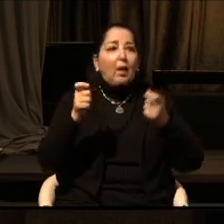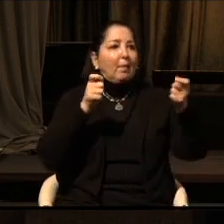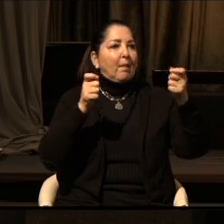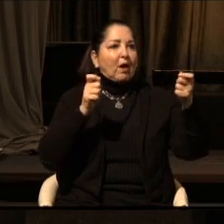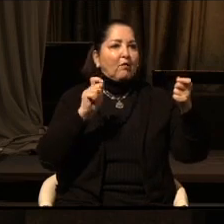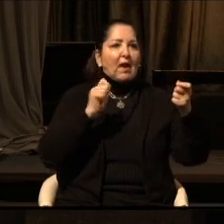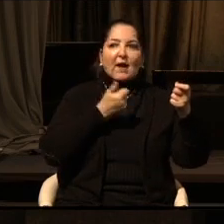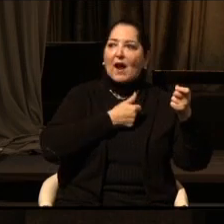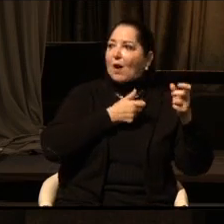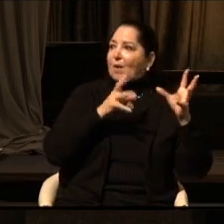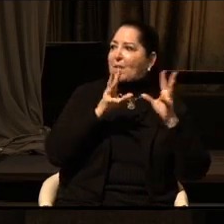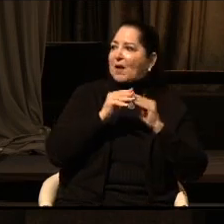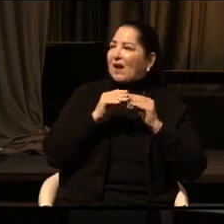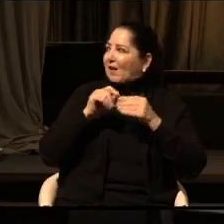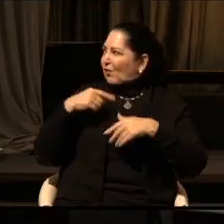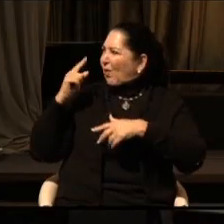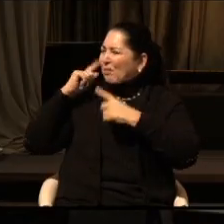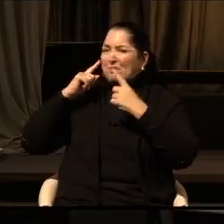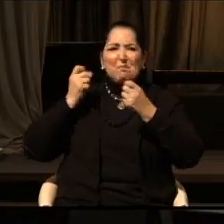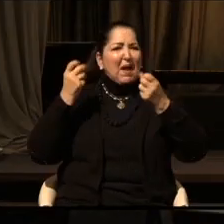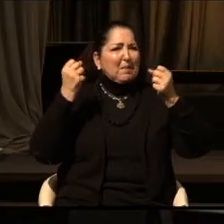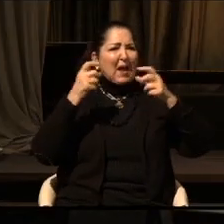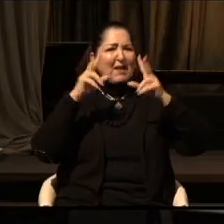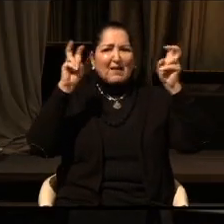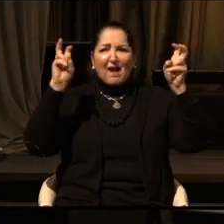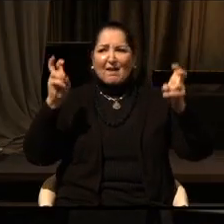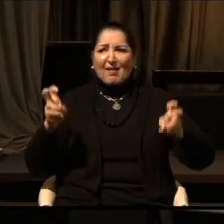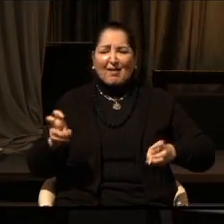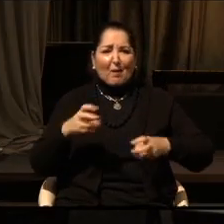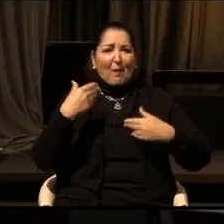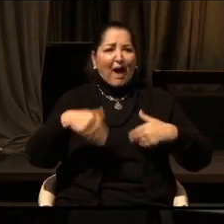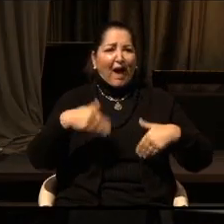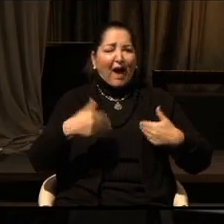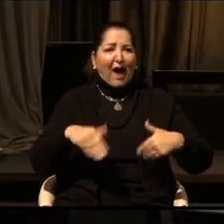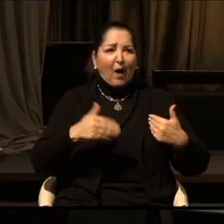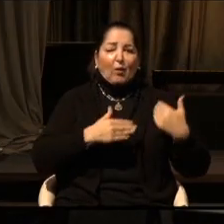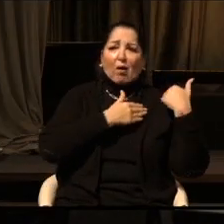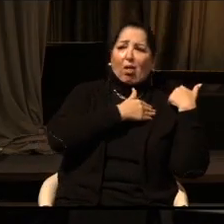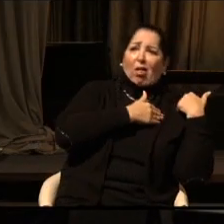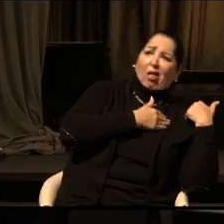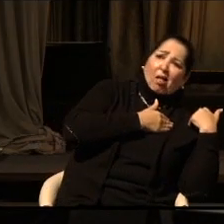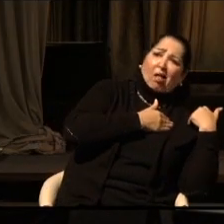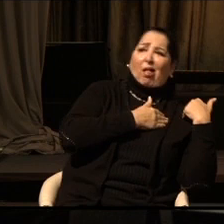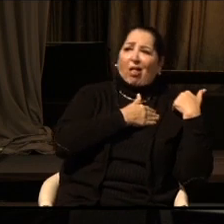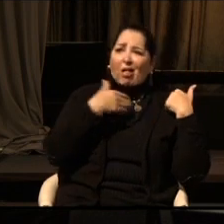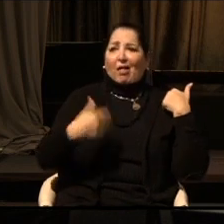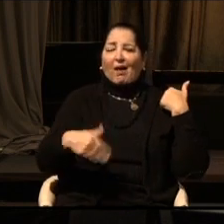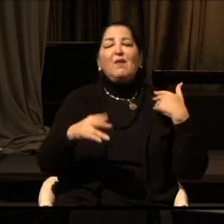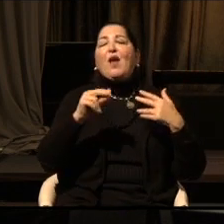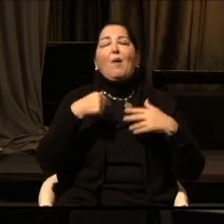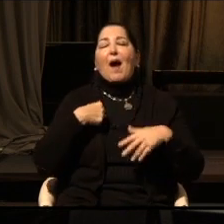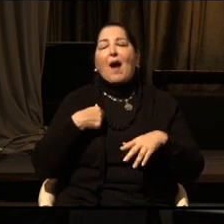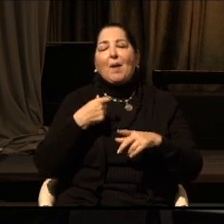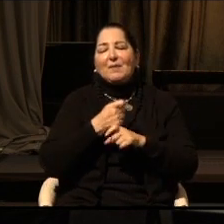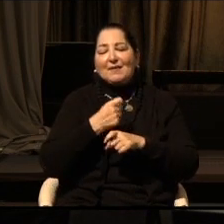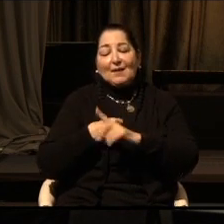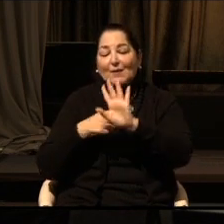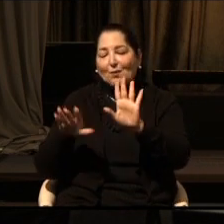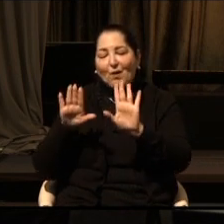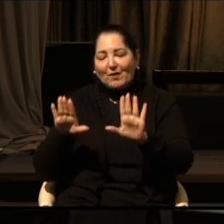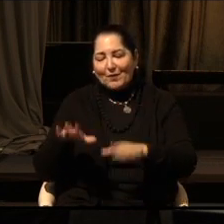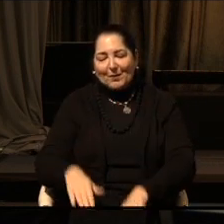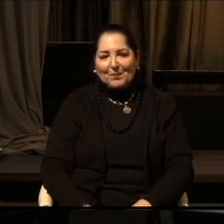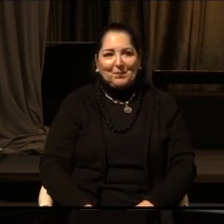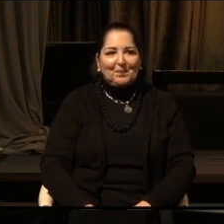carrying all of those titles? It's like a heavy burden. No, I'm kidding. Ken is amazing and wonderful. But